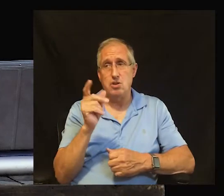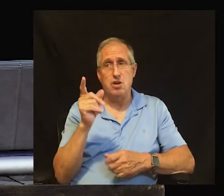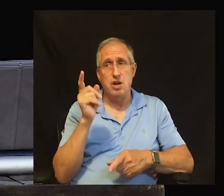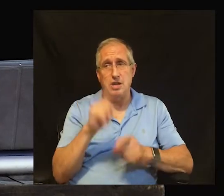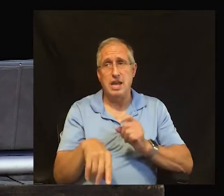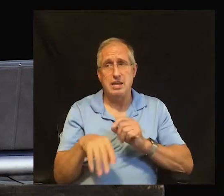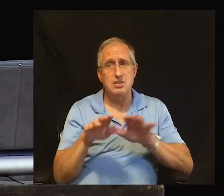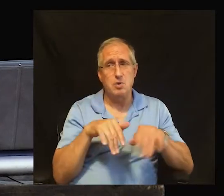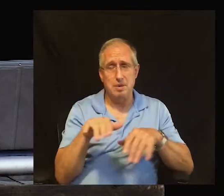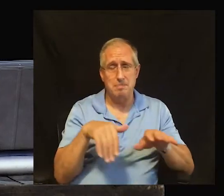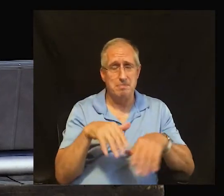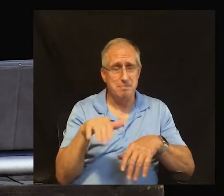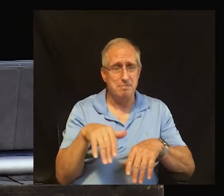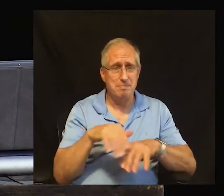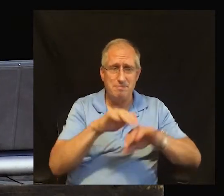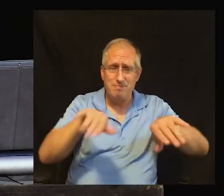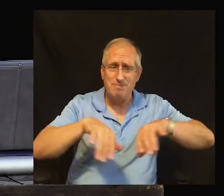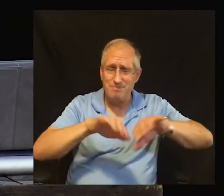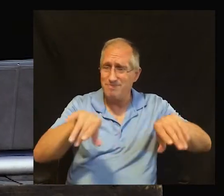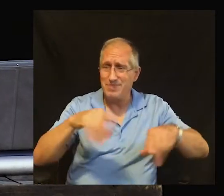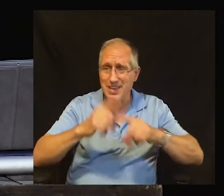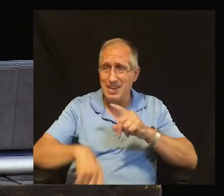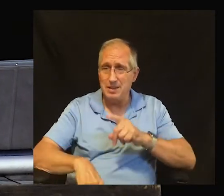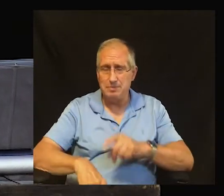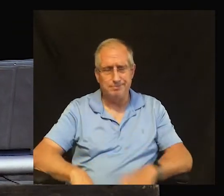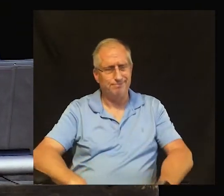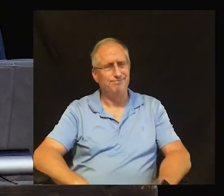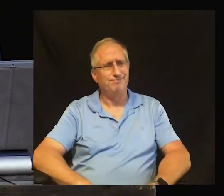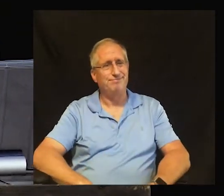Your dog can't even swim."